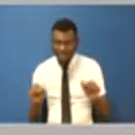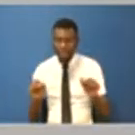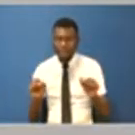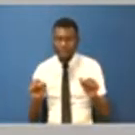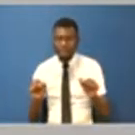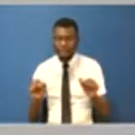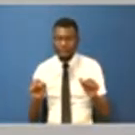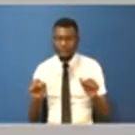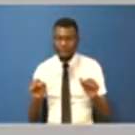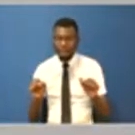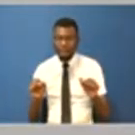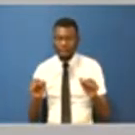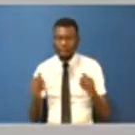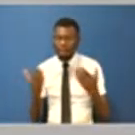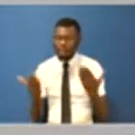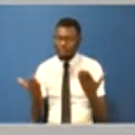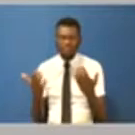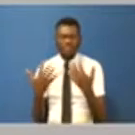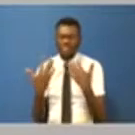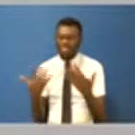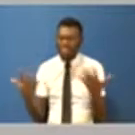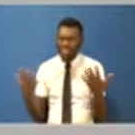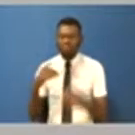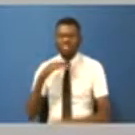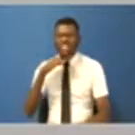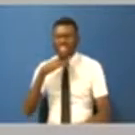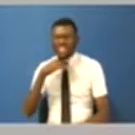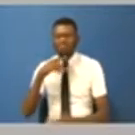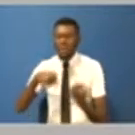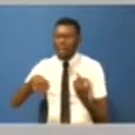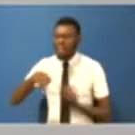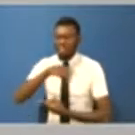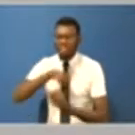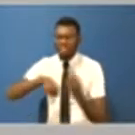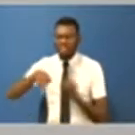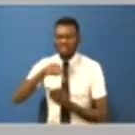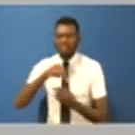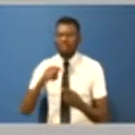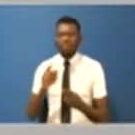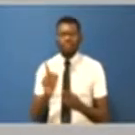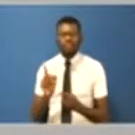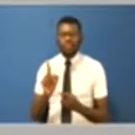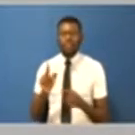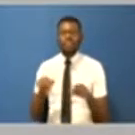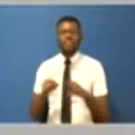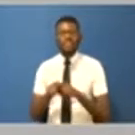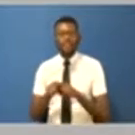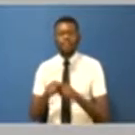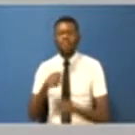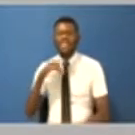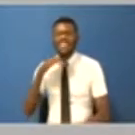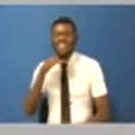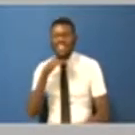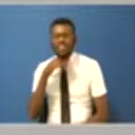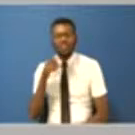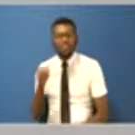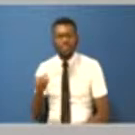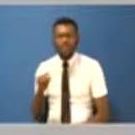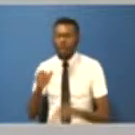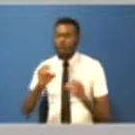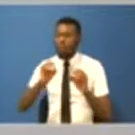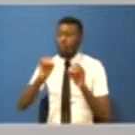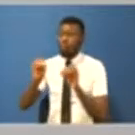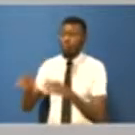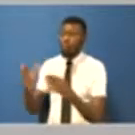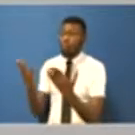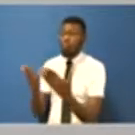collection and recycling of the waste secondly we look at the waste generated how is its how is it ending up in the